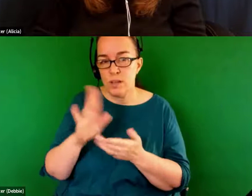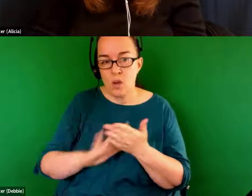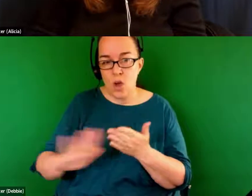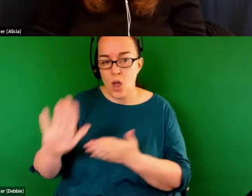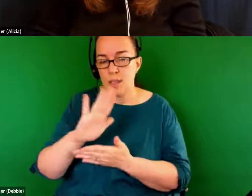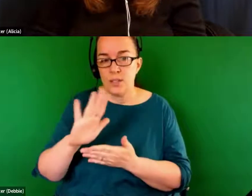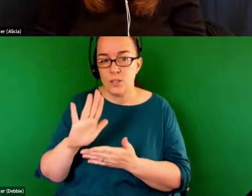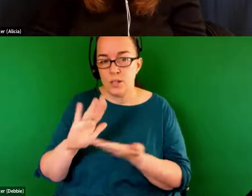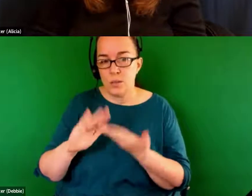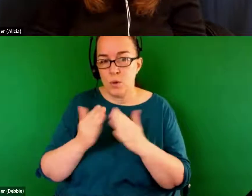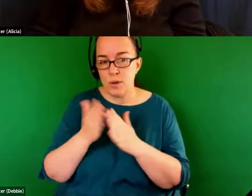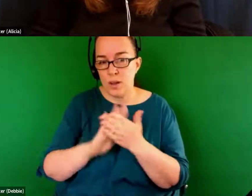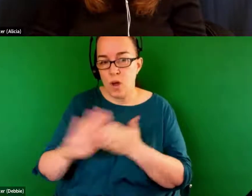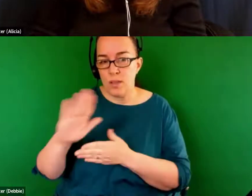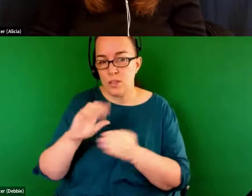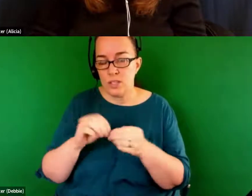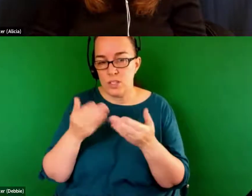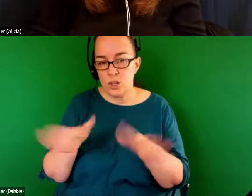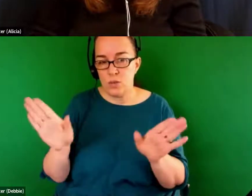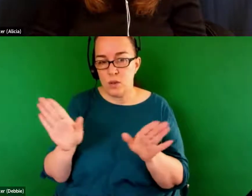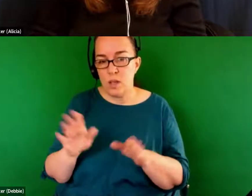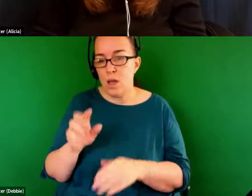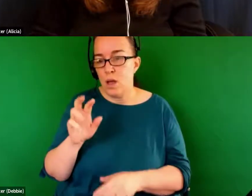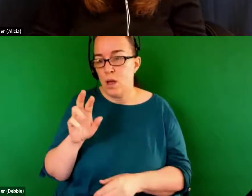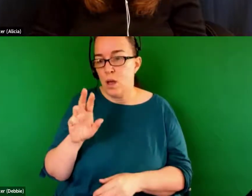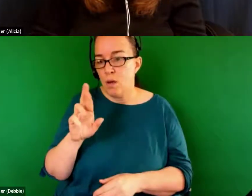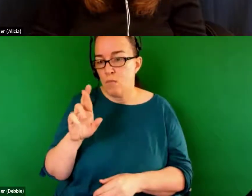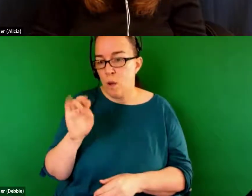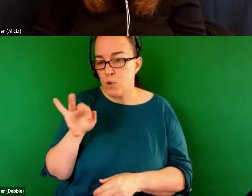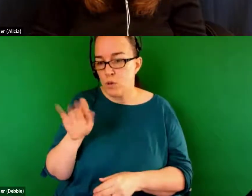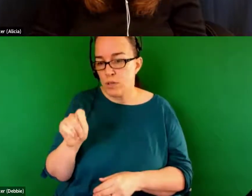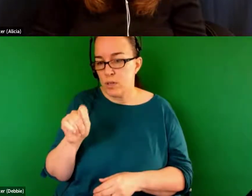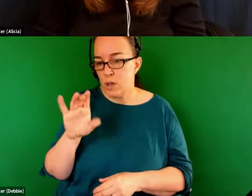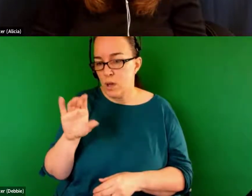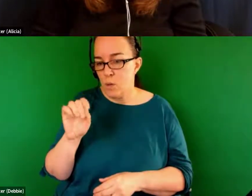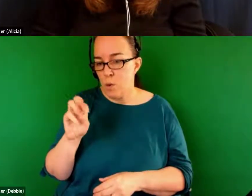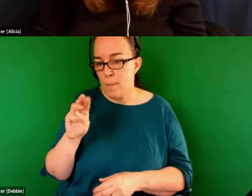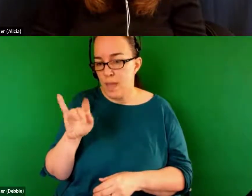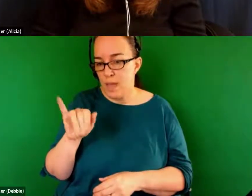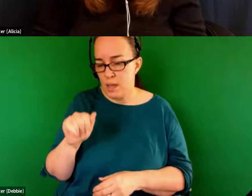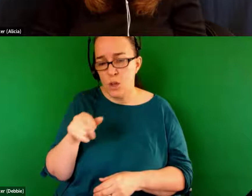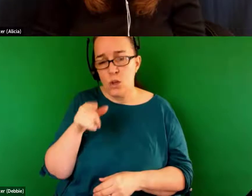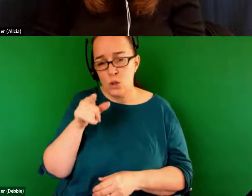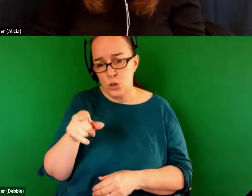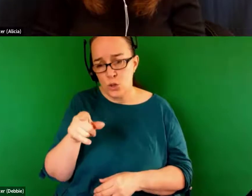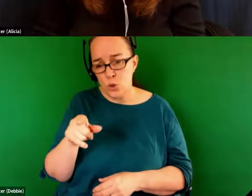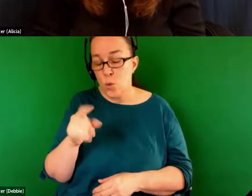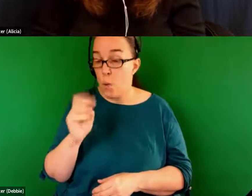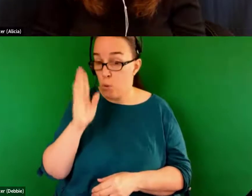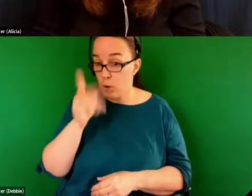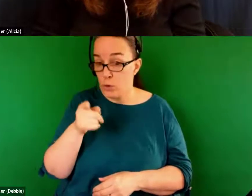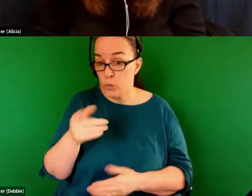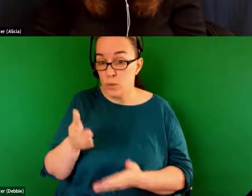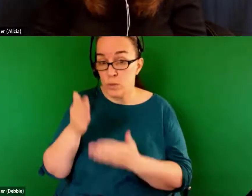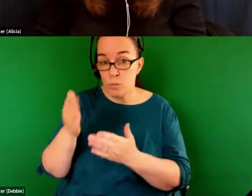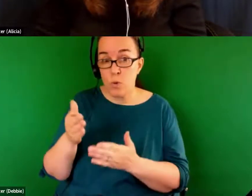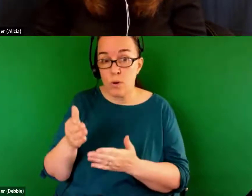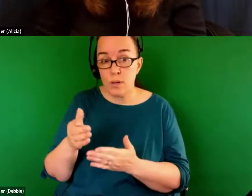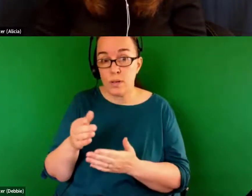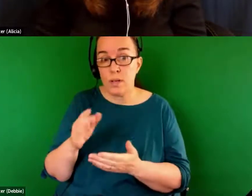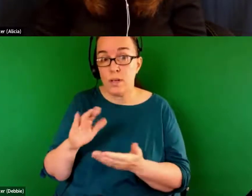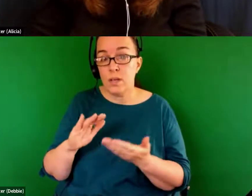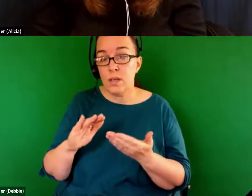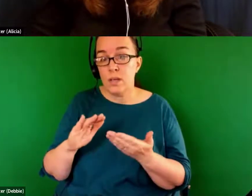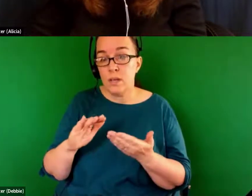of community colleges in general. Robert Cormier says, do you or would you support a COVID vaccination for Bay Area